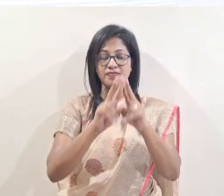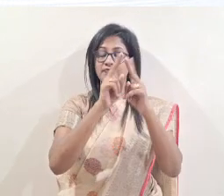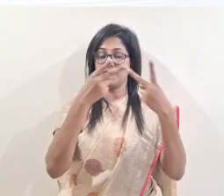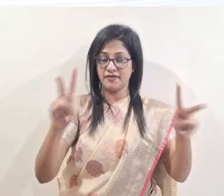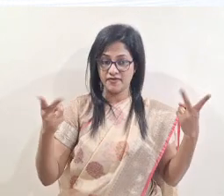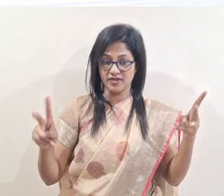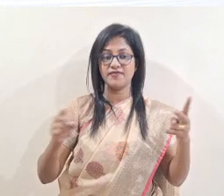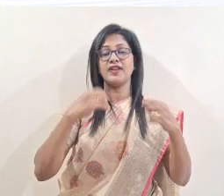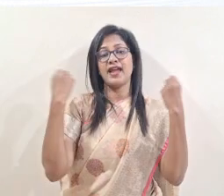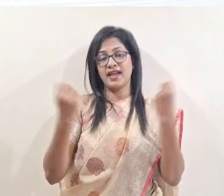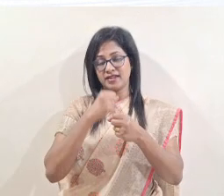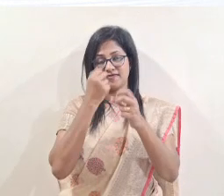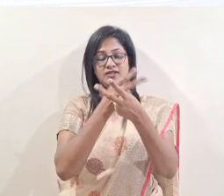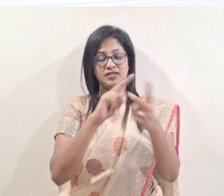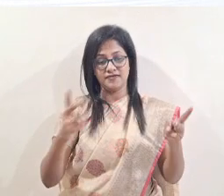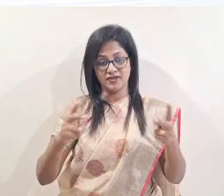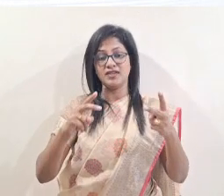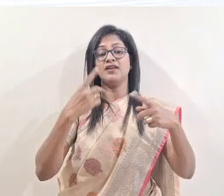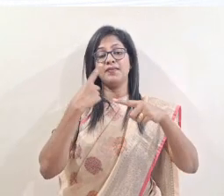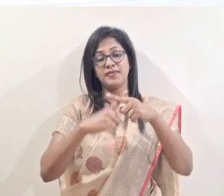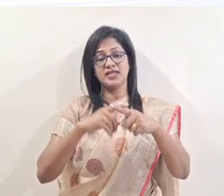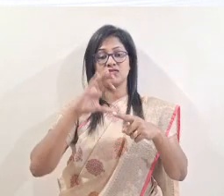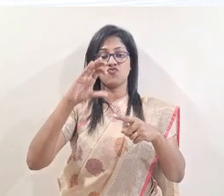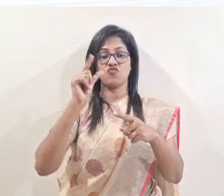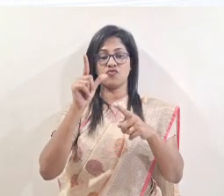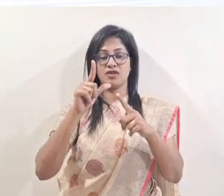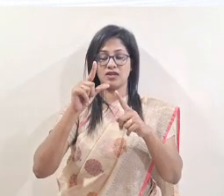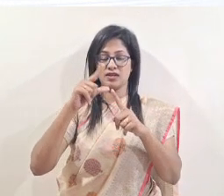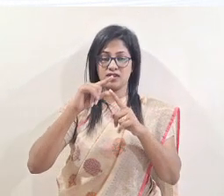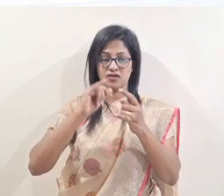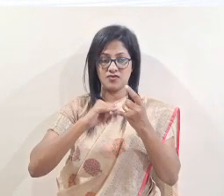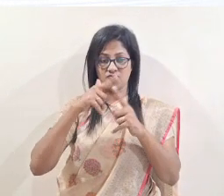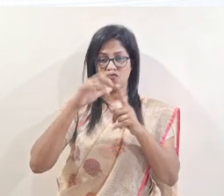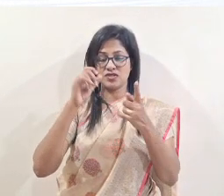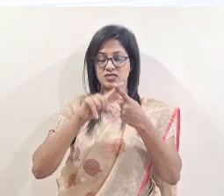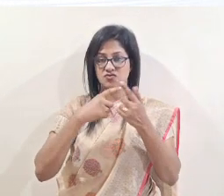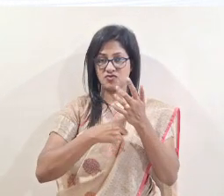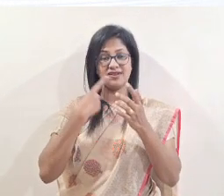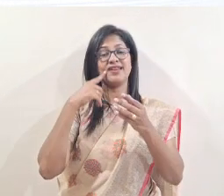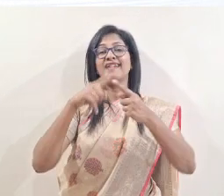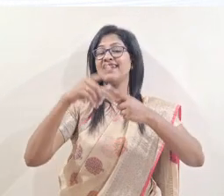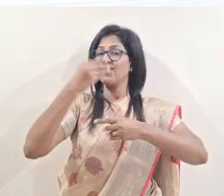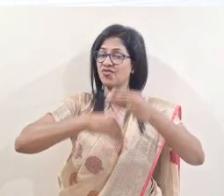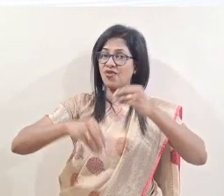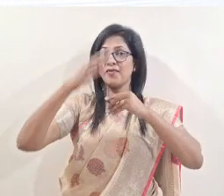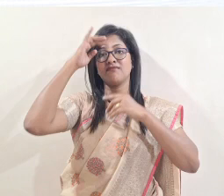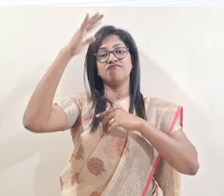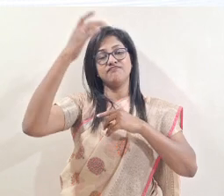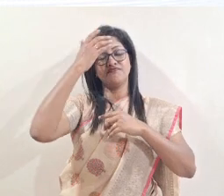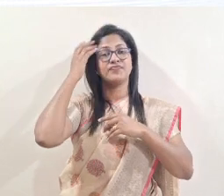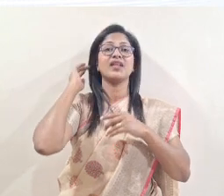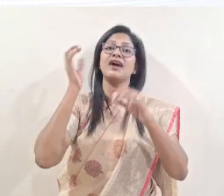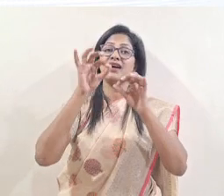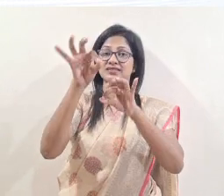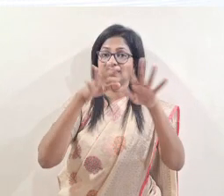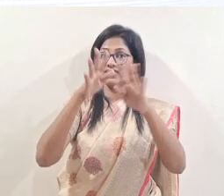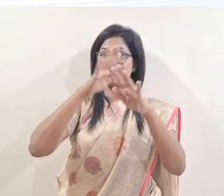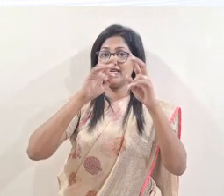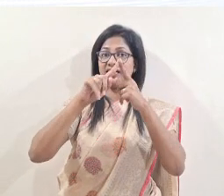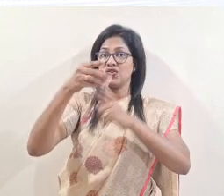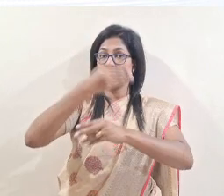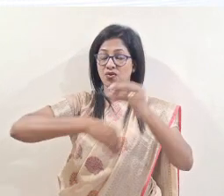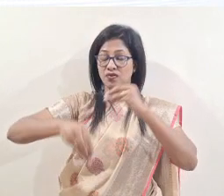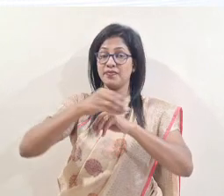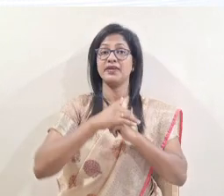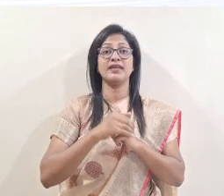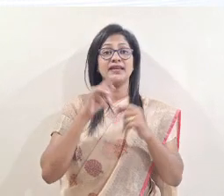The clustering is another important economic phenomena, where we have seen in urban economics that if the economic